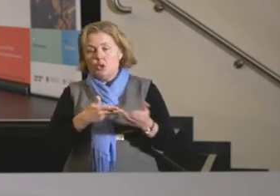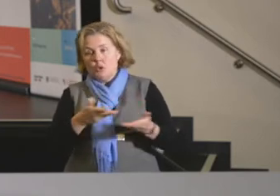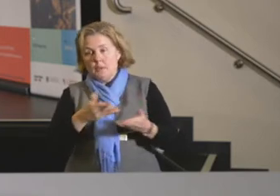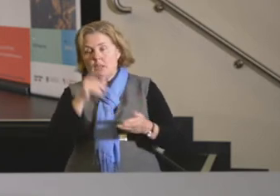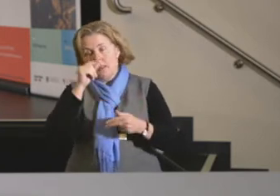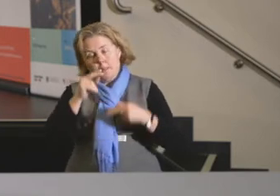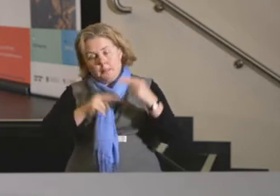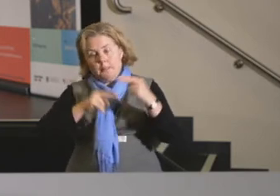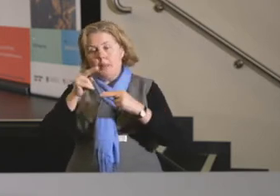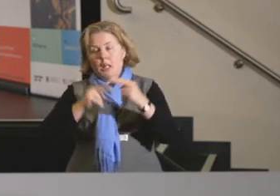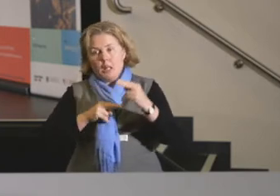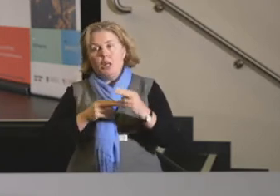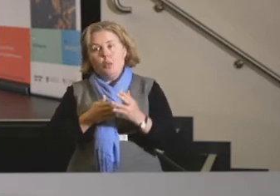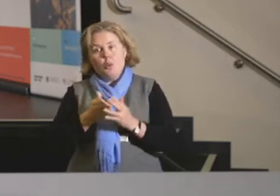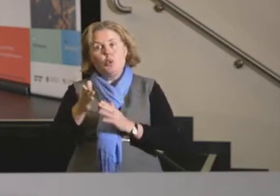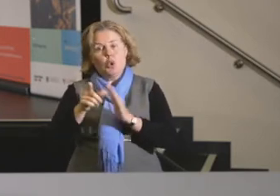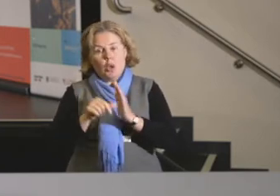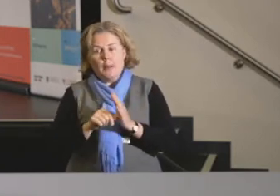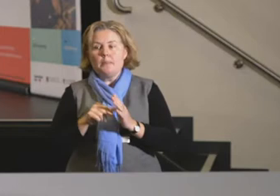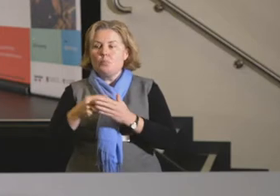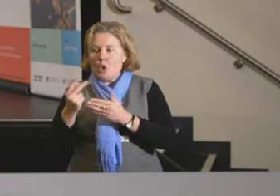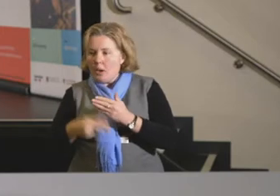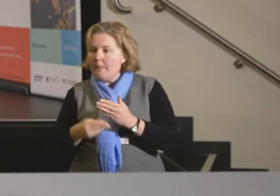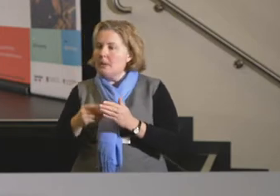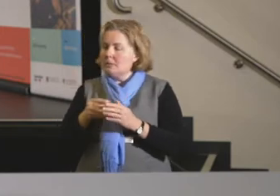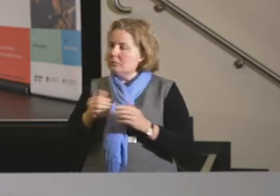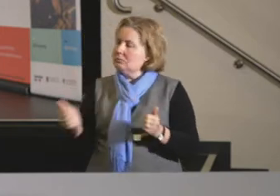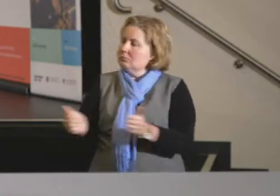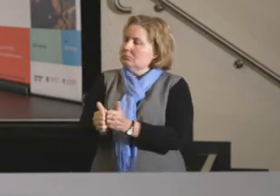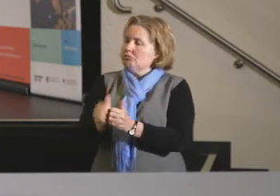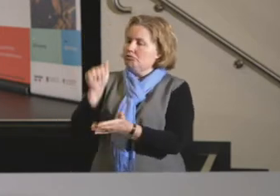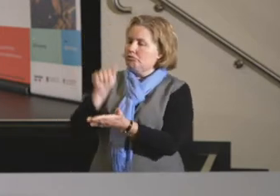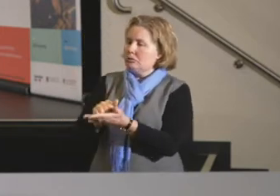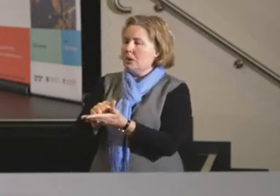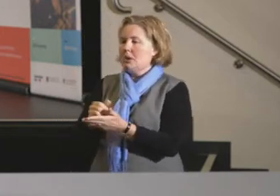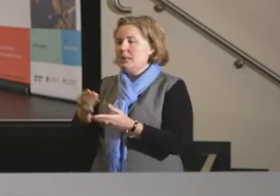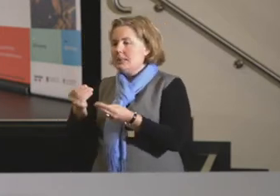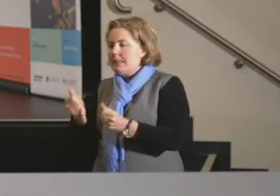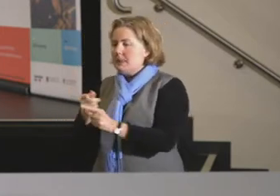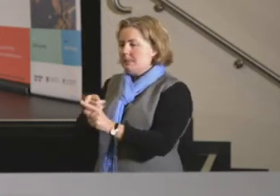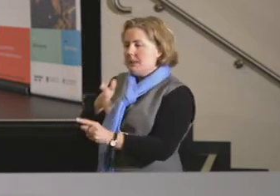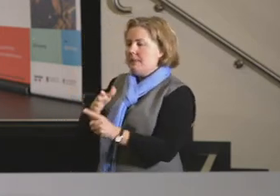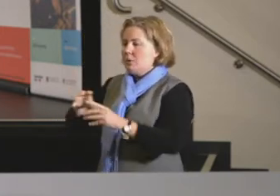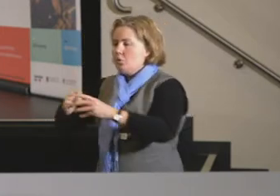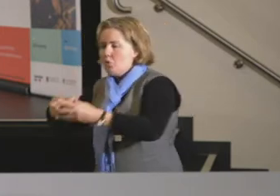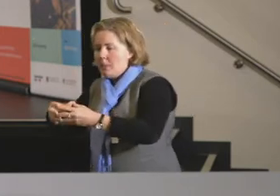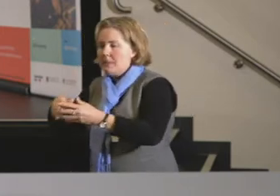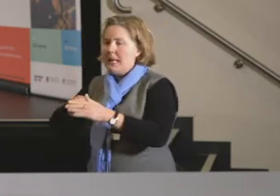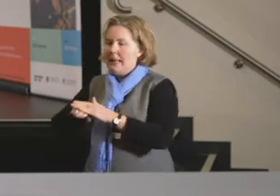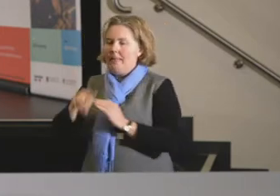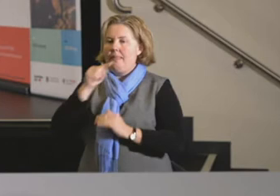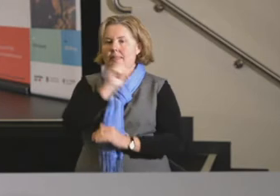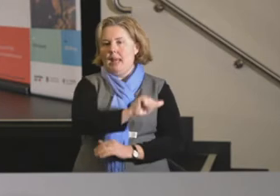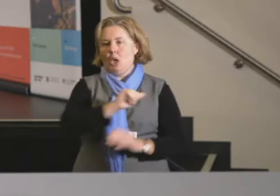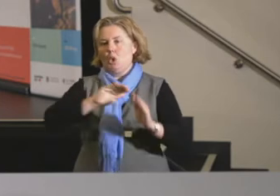specific to different sections of the population. So I guess that's me saying, you know, it's constantly remembering this immense diversity that exists within